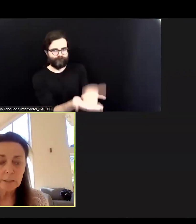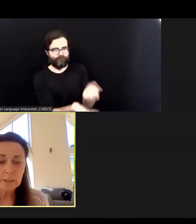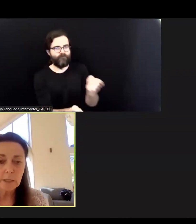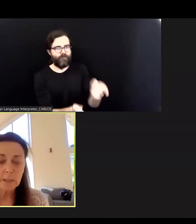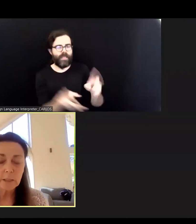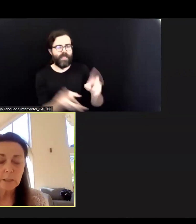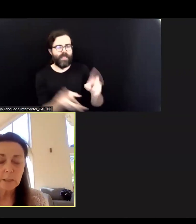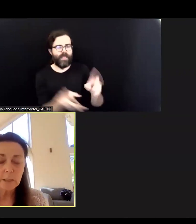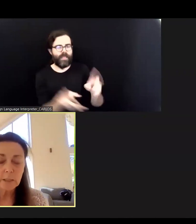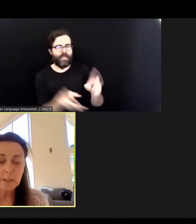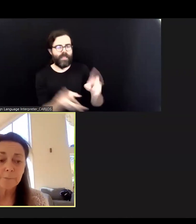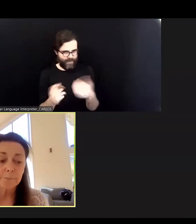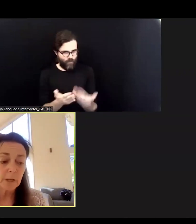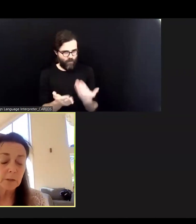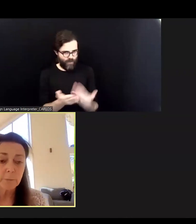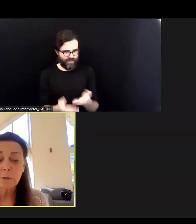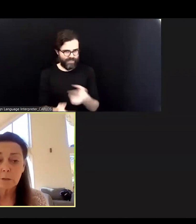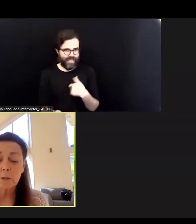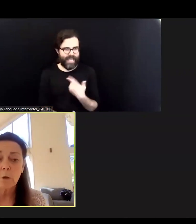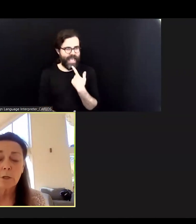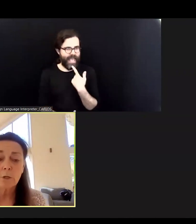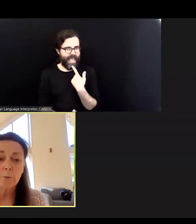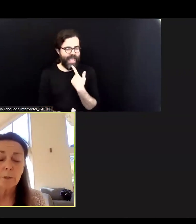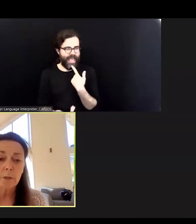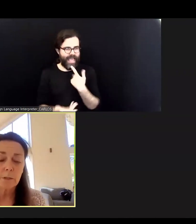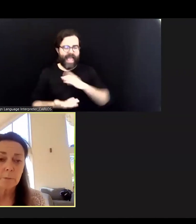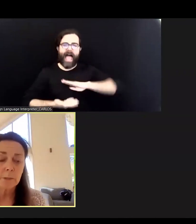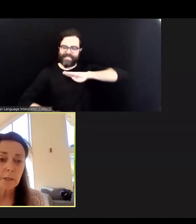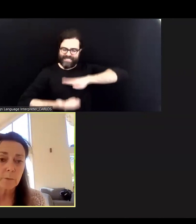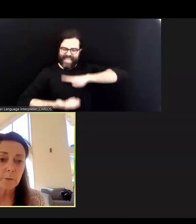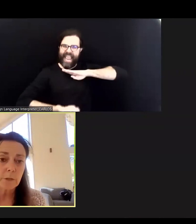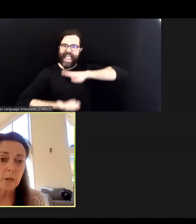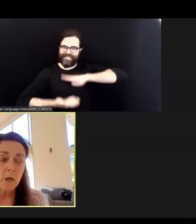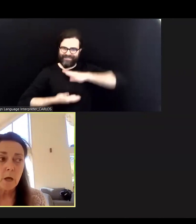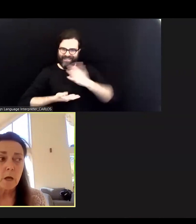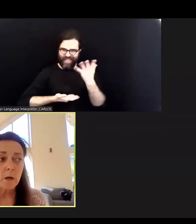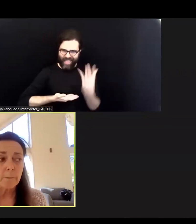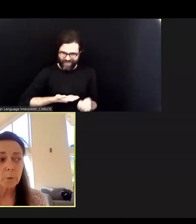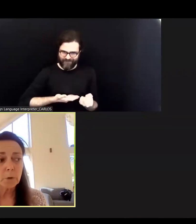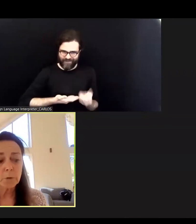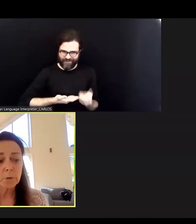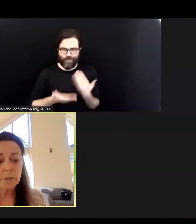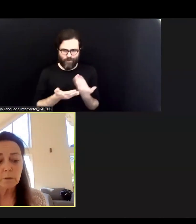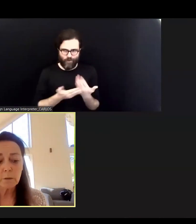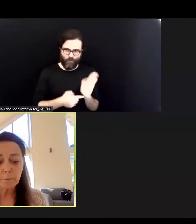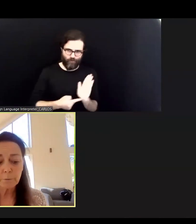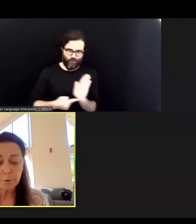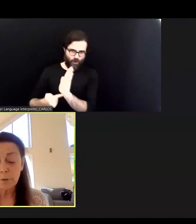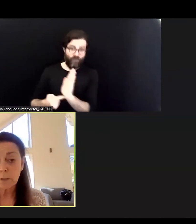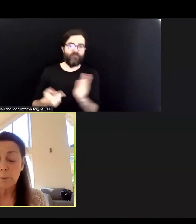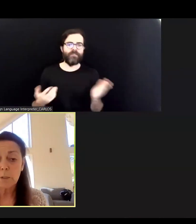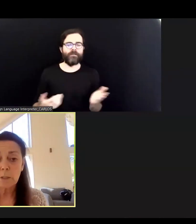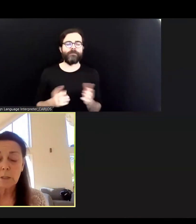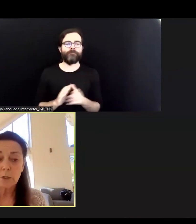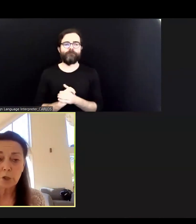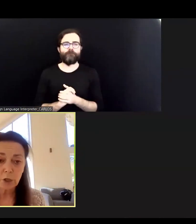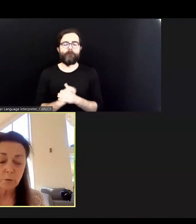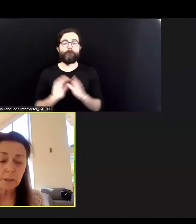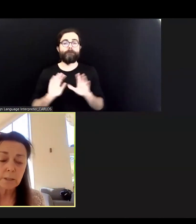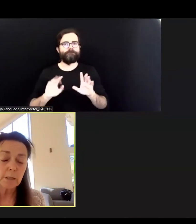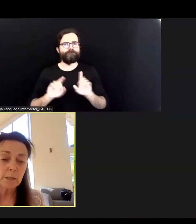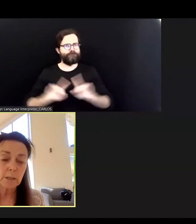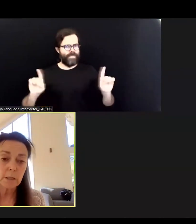for years, and we all know that this is super slow process. It seems that in the last 5 years,